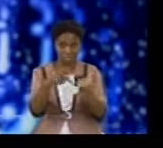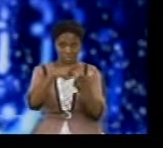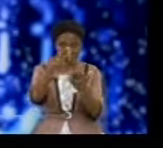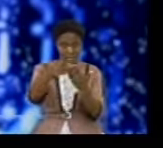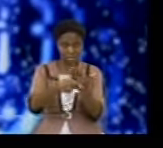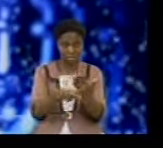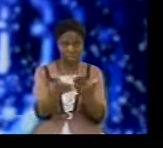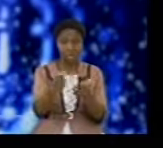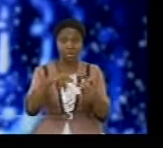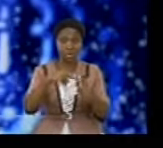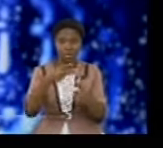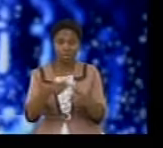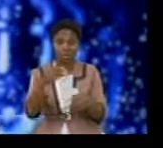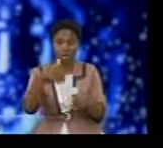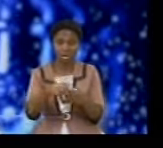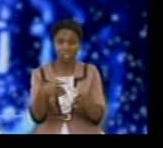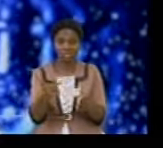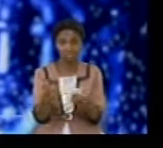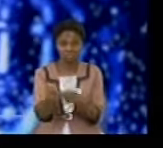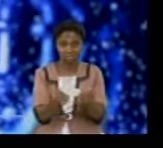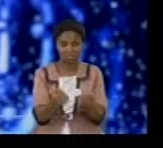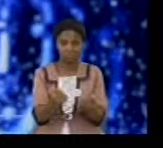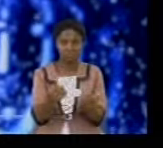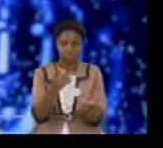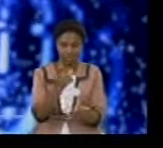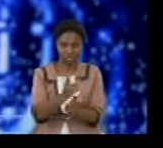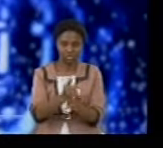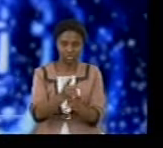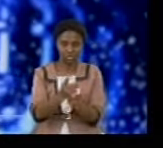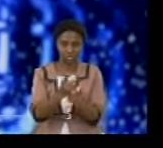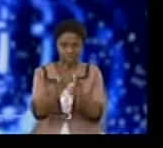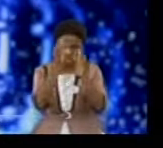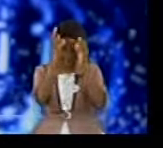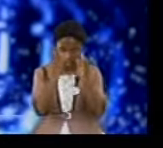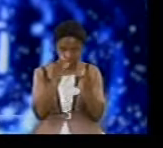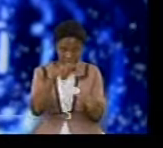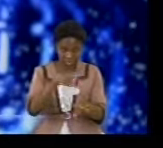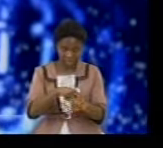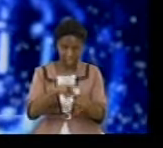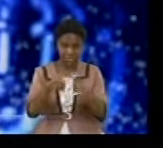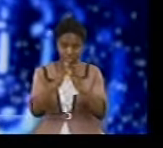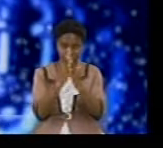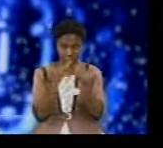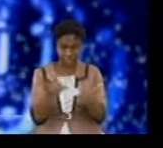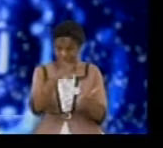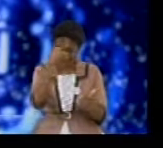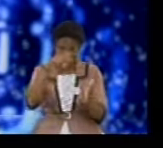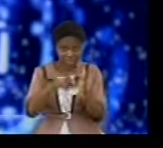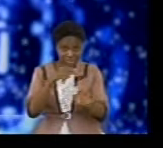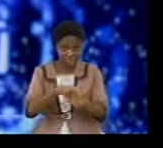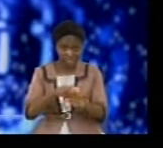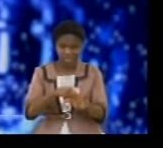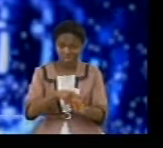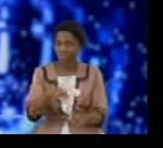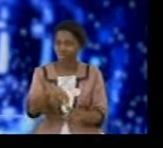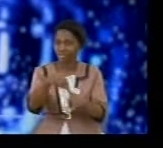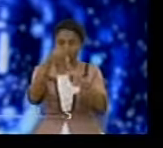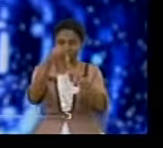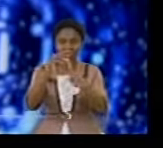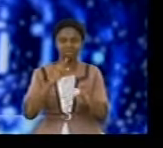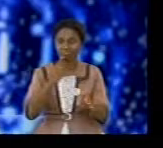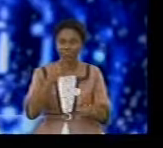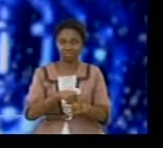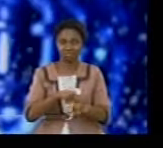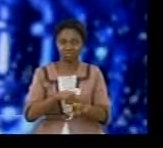park and make it a time to pray. Because this is a crucial moment. The decision that you are making to repent from